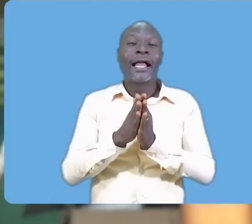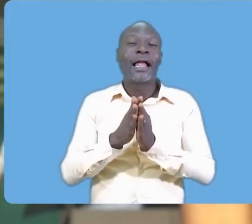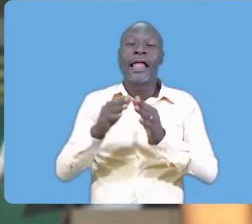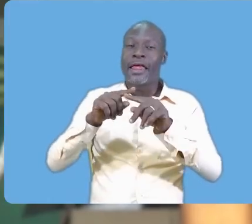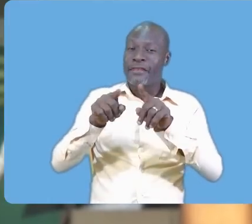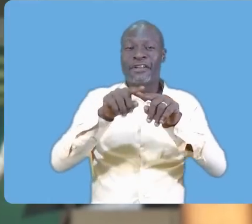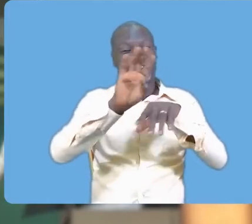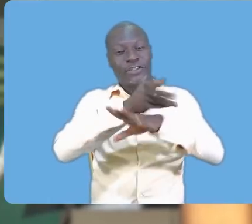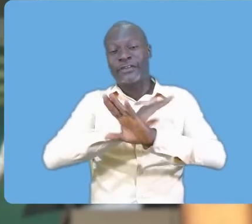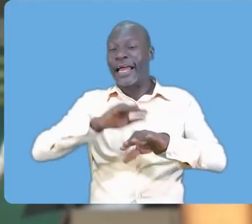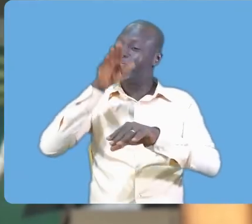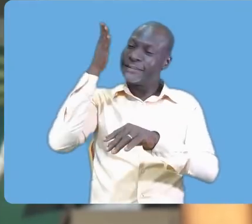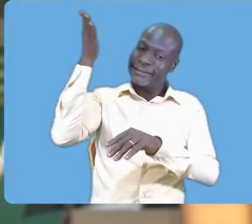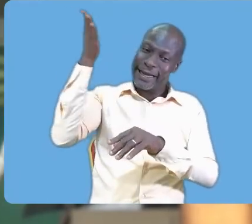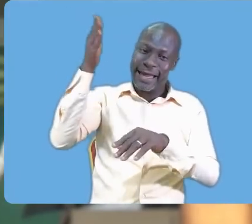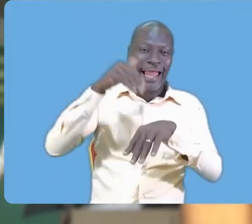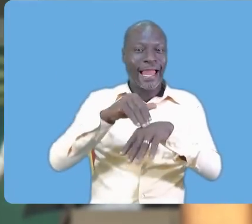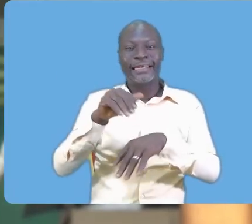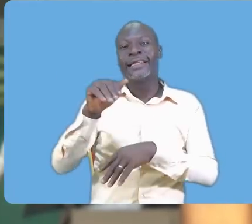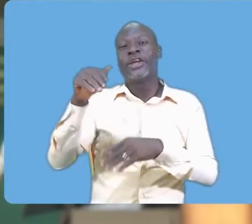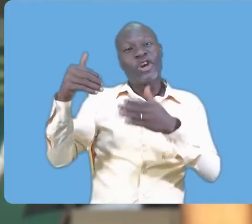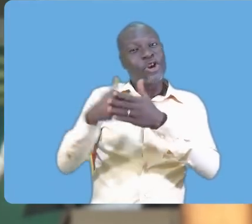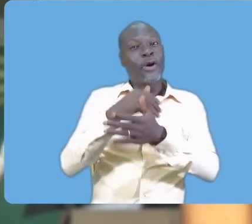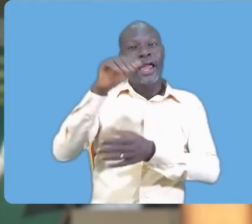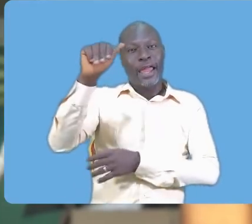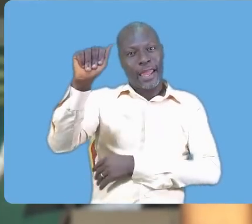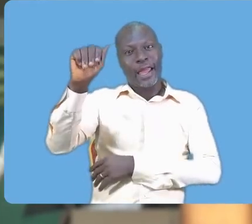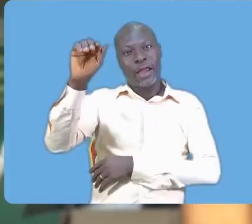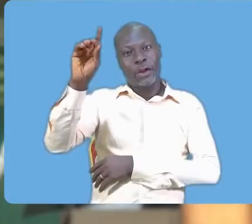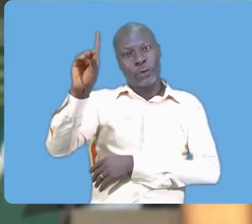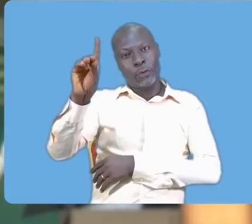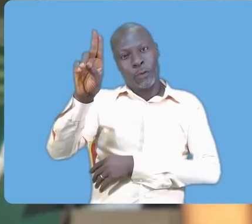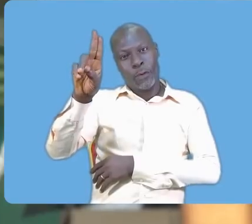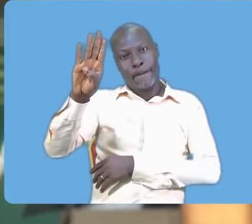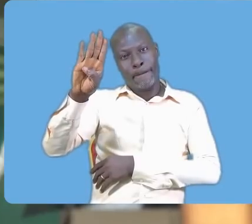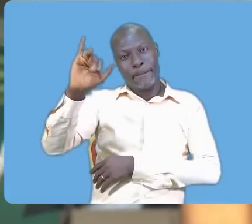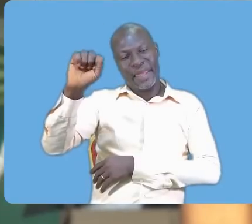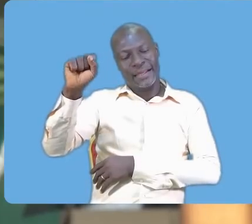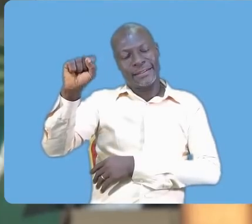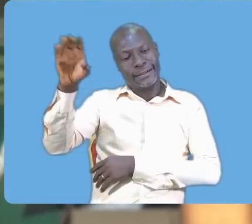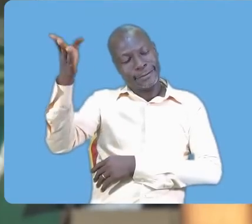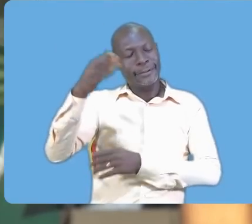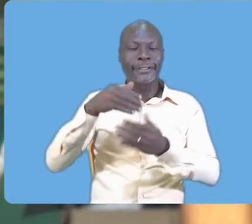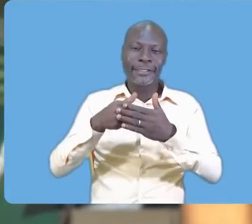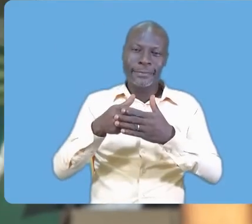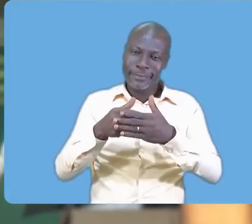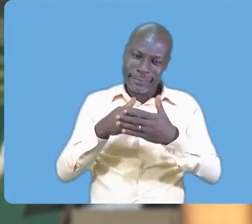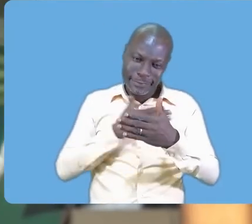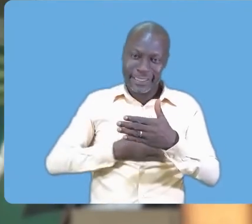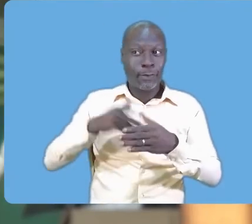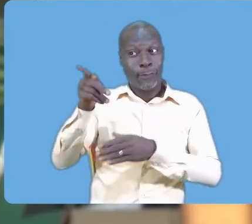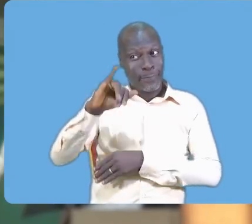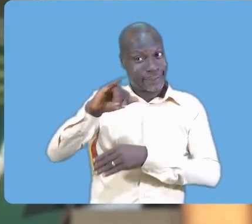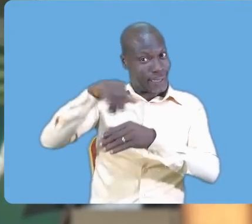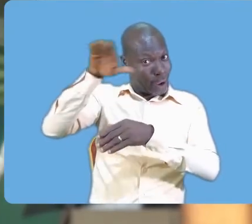huro a muben chia piase a ben new adubiaseno. Enkai bwa e daho a de emamo en ye. Unyankopo